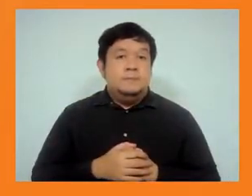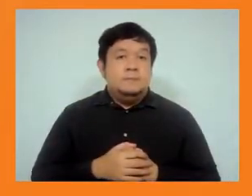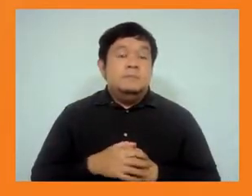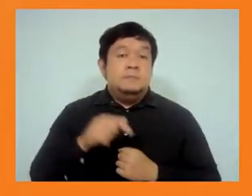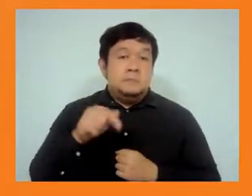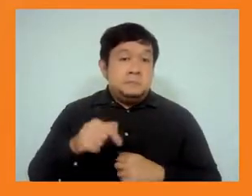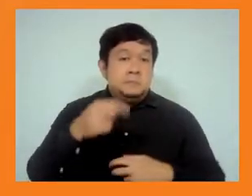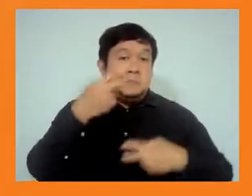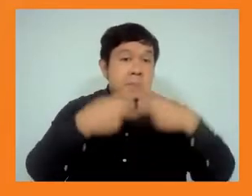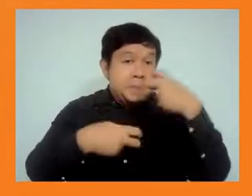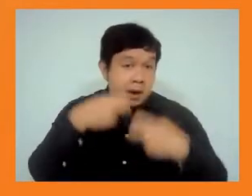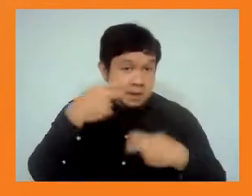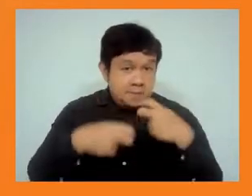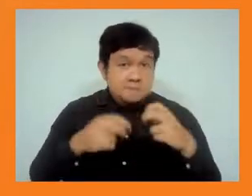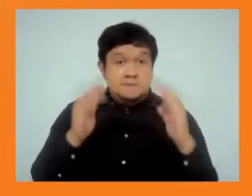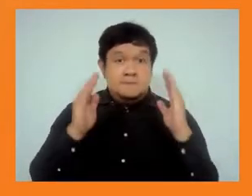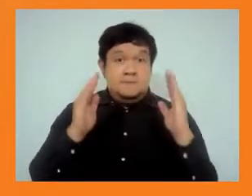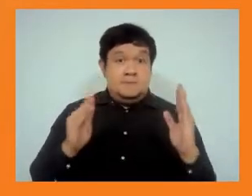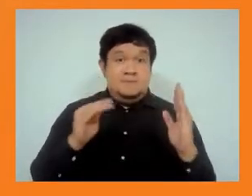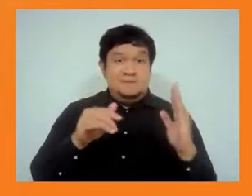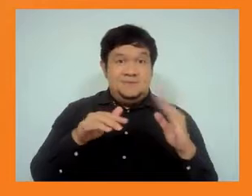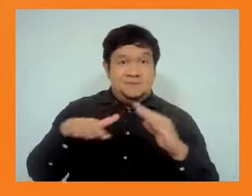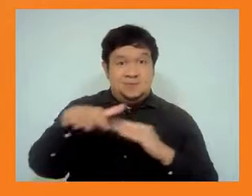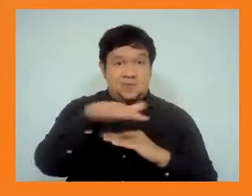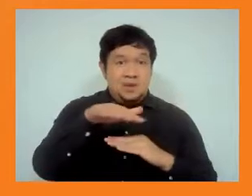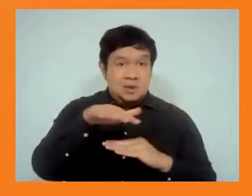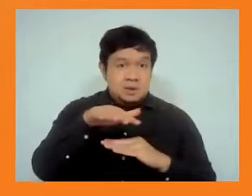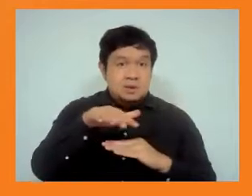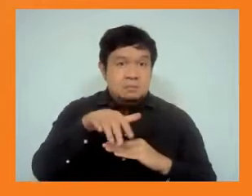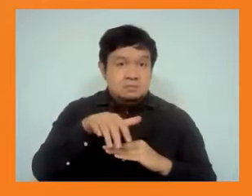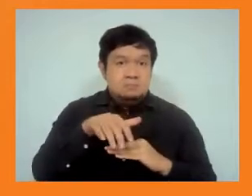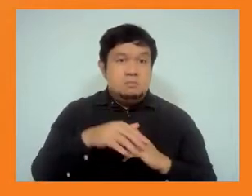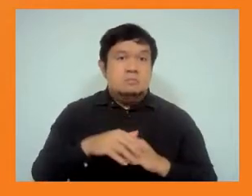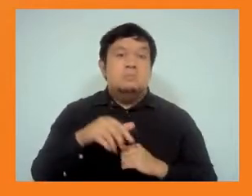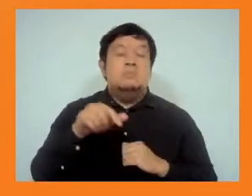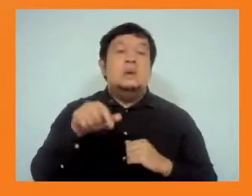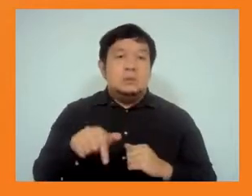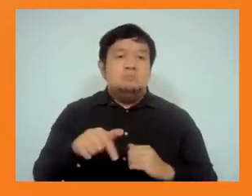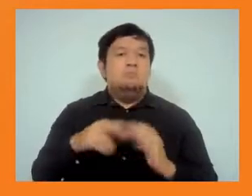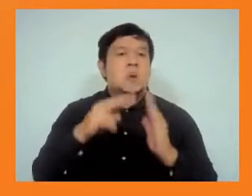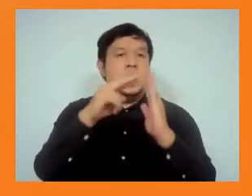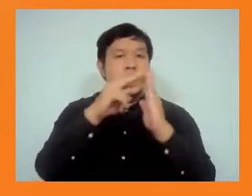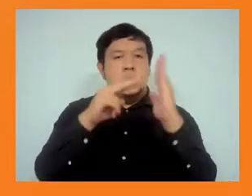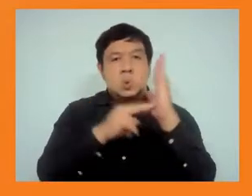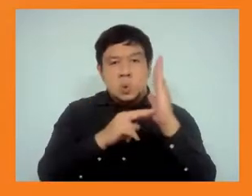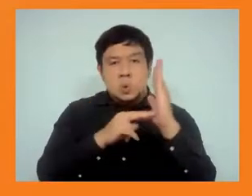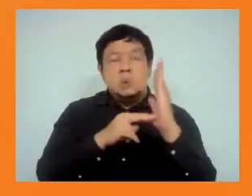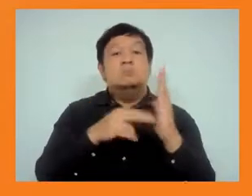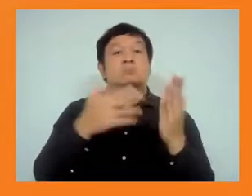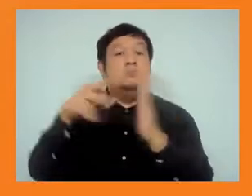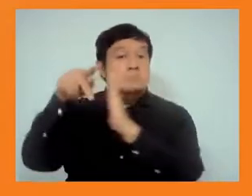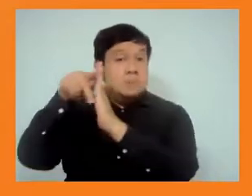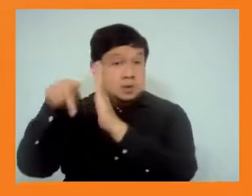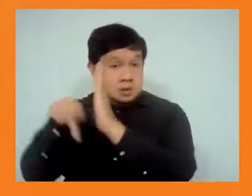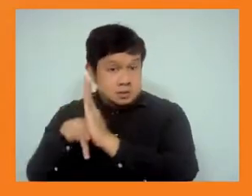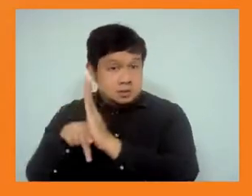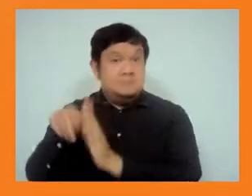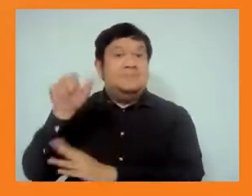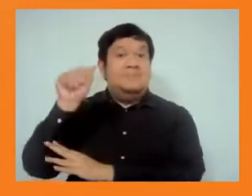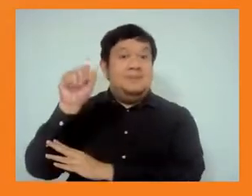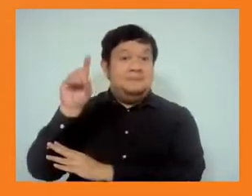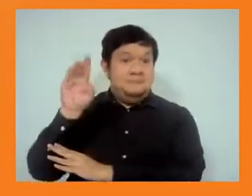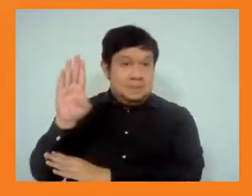Thank you, Vidya, for a very powerful input. Just reminds me of a title of a book written by Jim Kim in 2000,